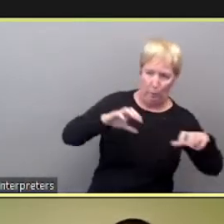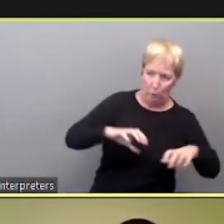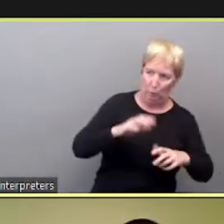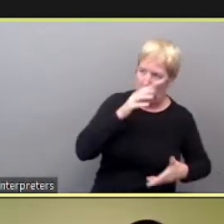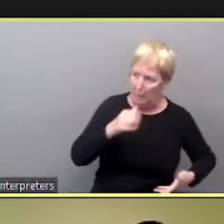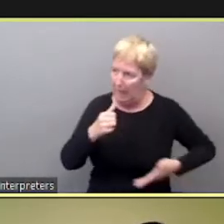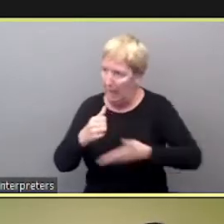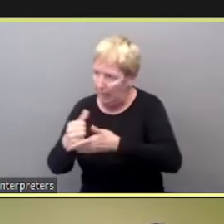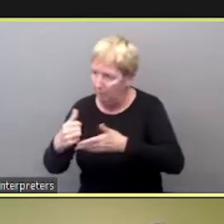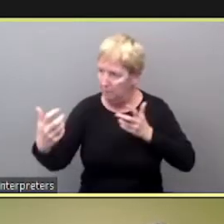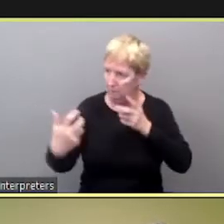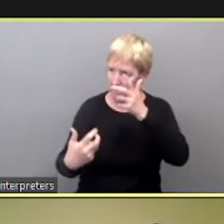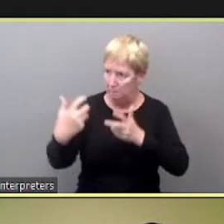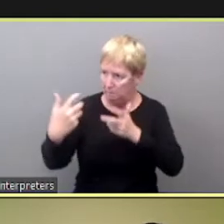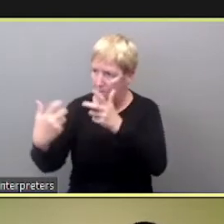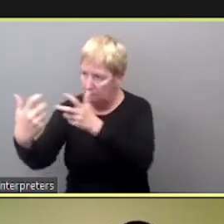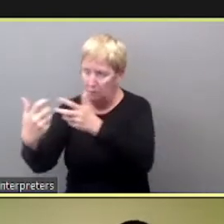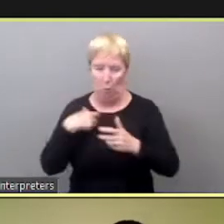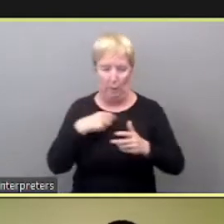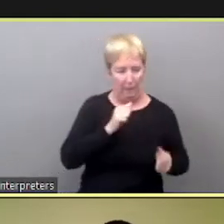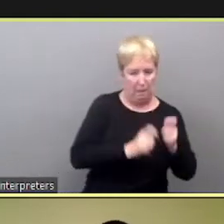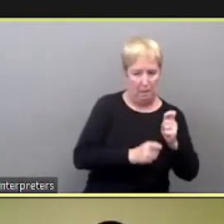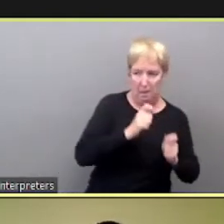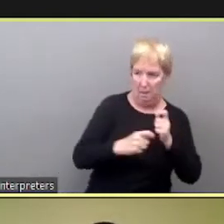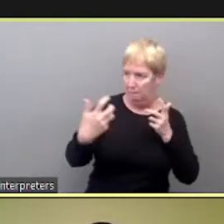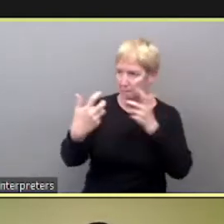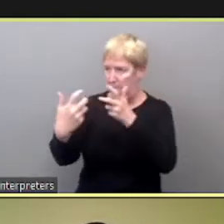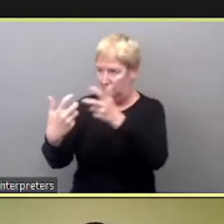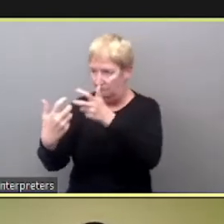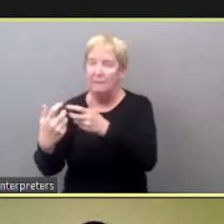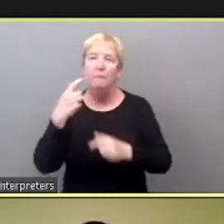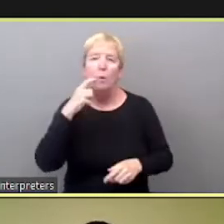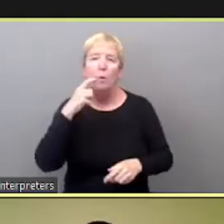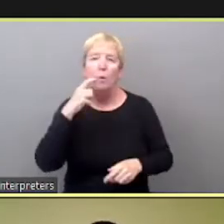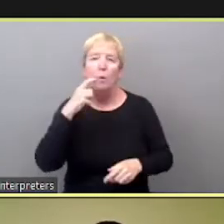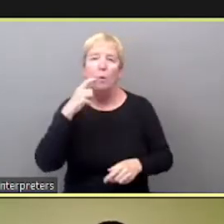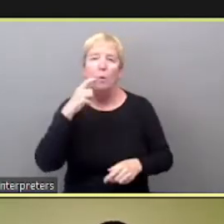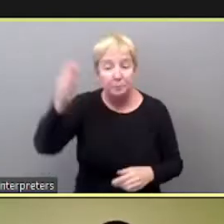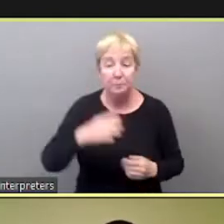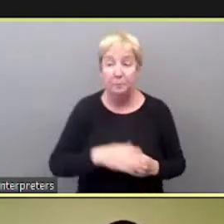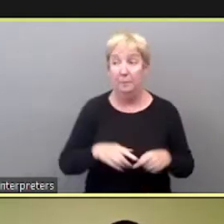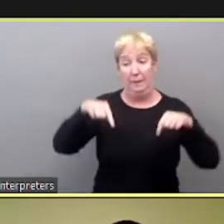pathway that is promising for the long term.